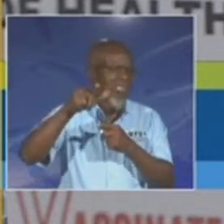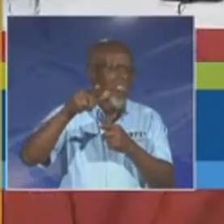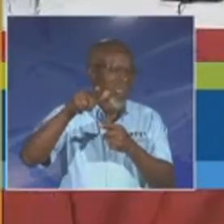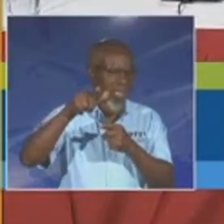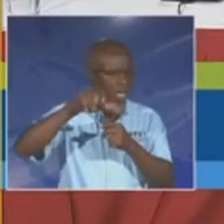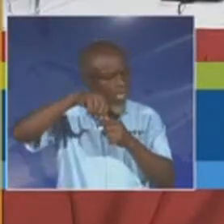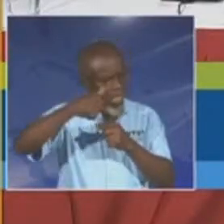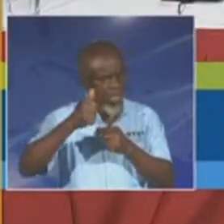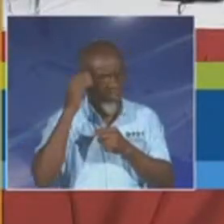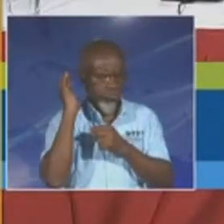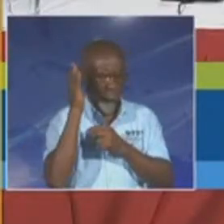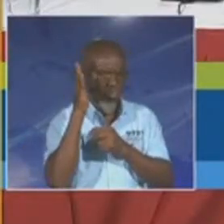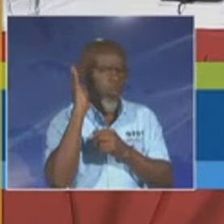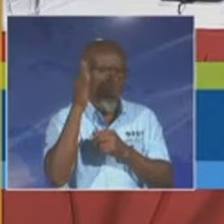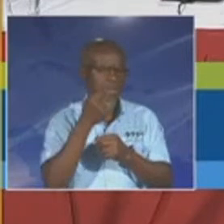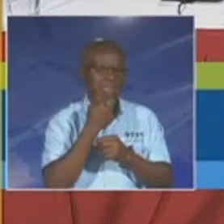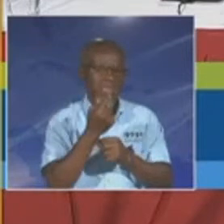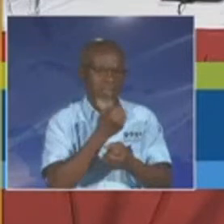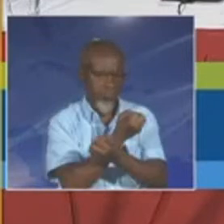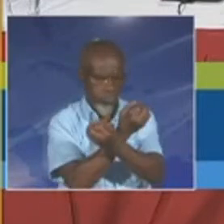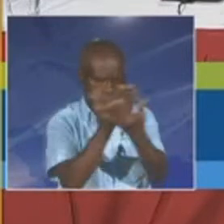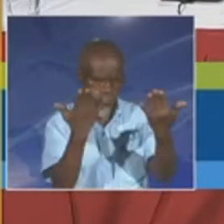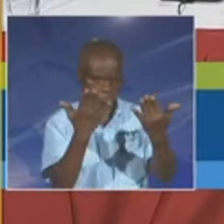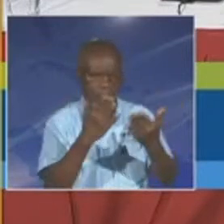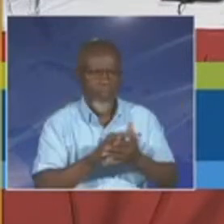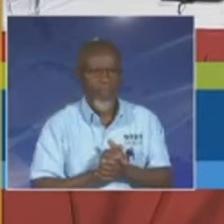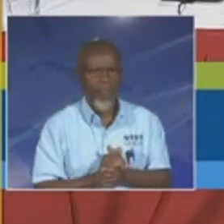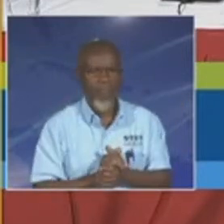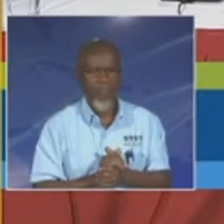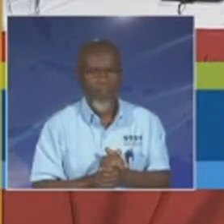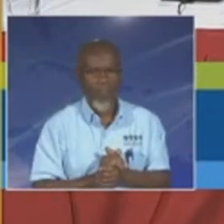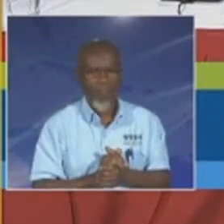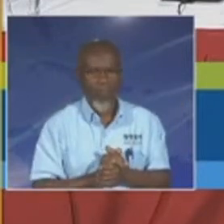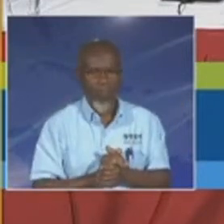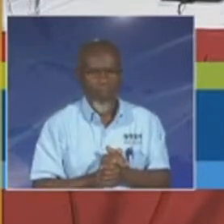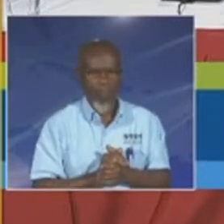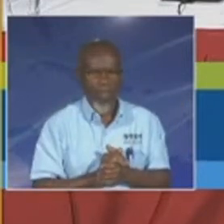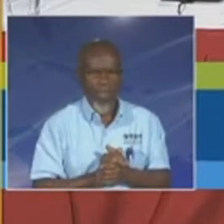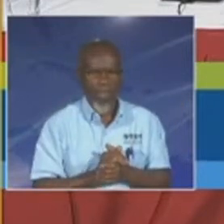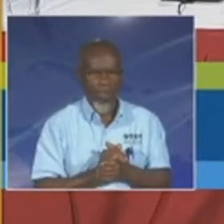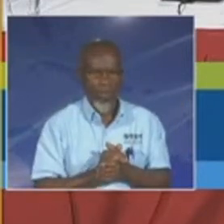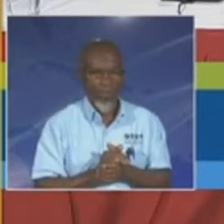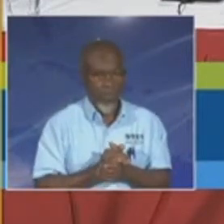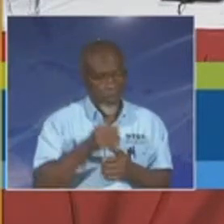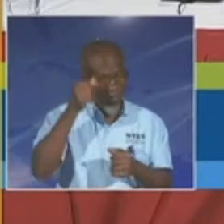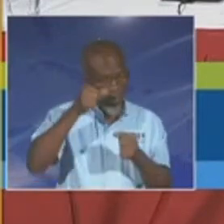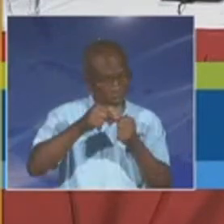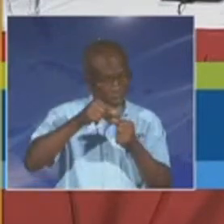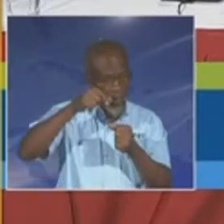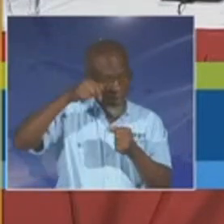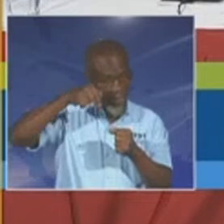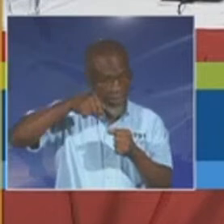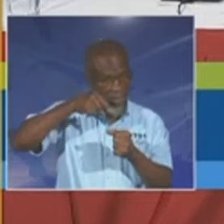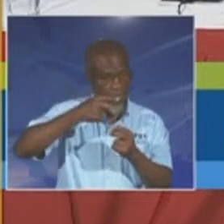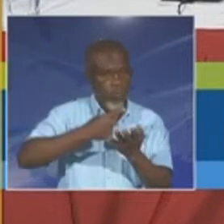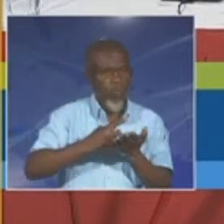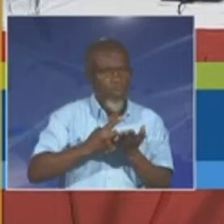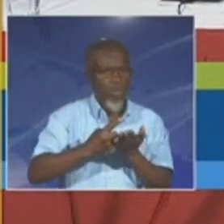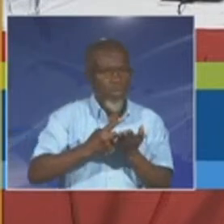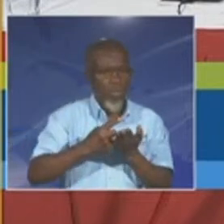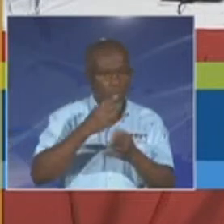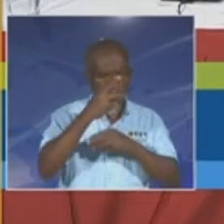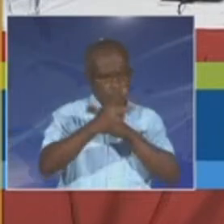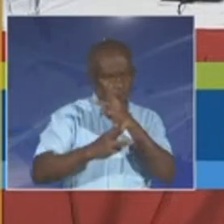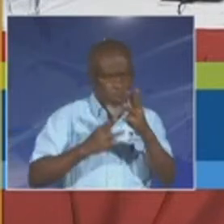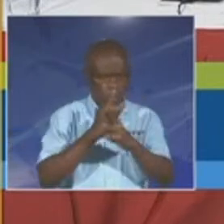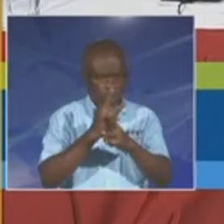Dr. Hines. And we want to remind viewers again that this week is World Salt Awareness Week, and we do have Dr. St.